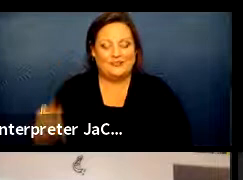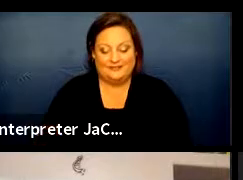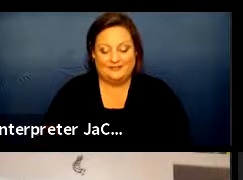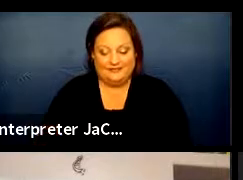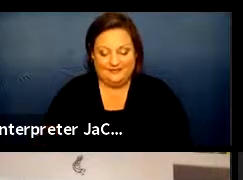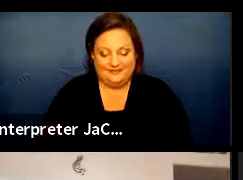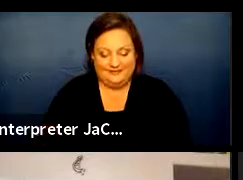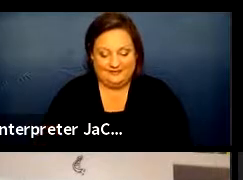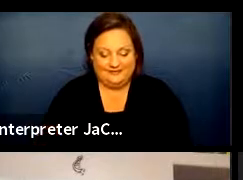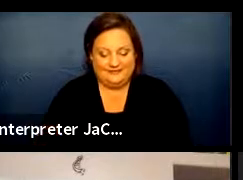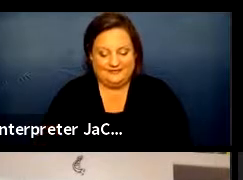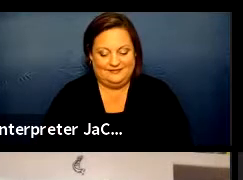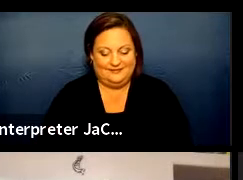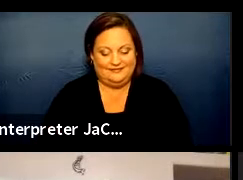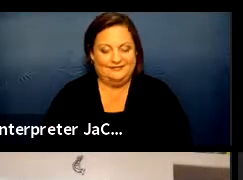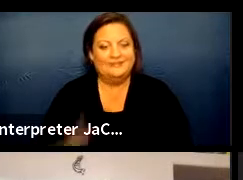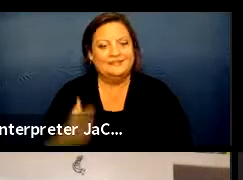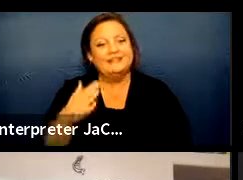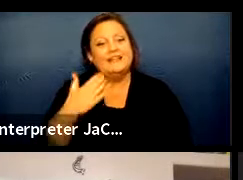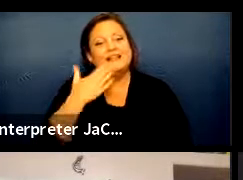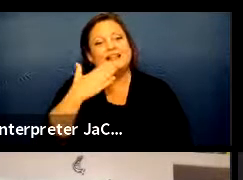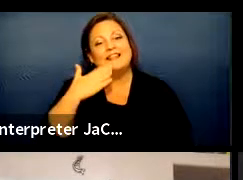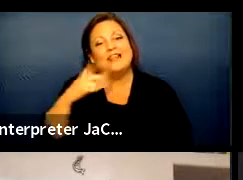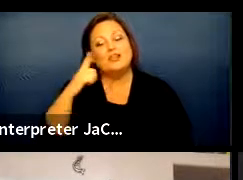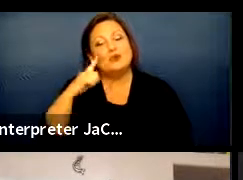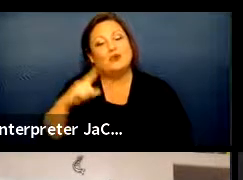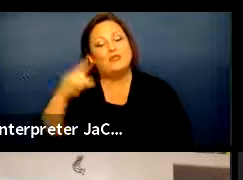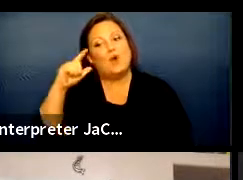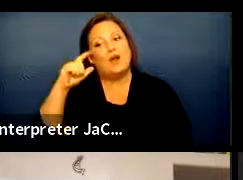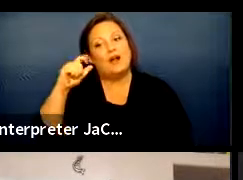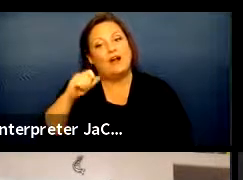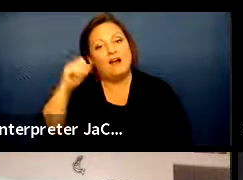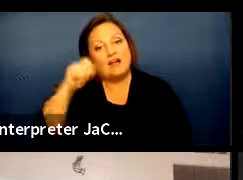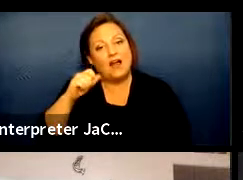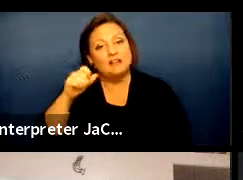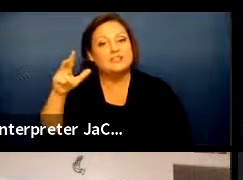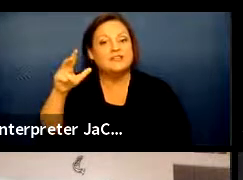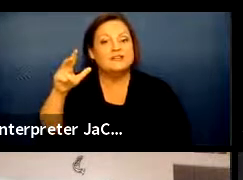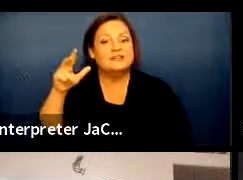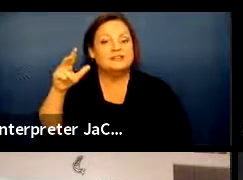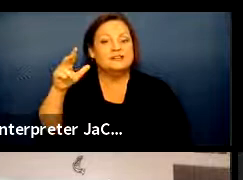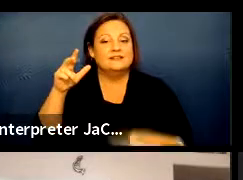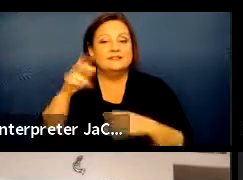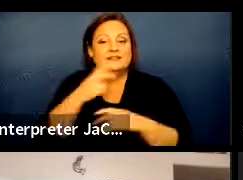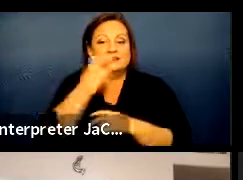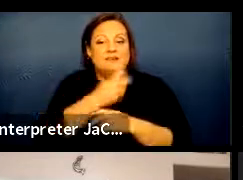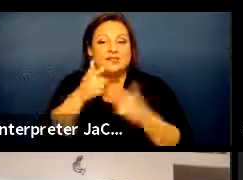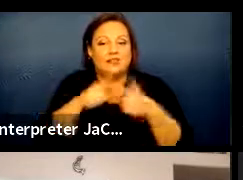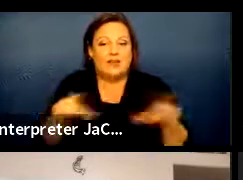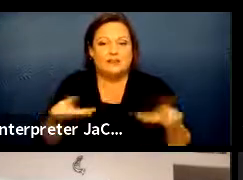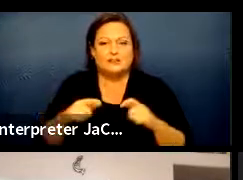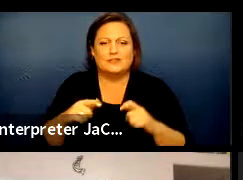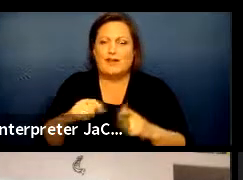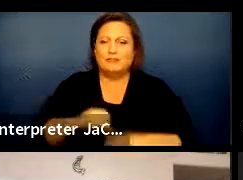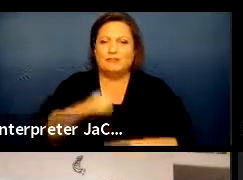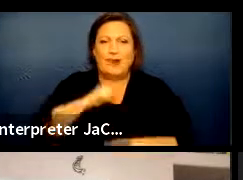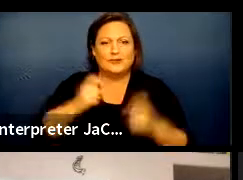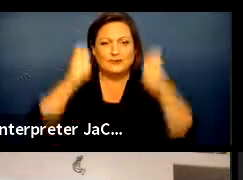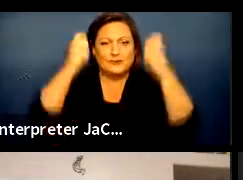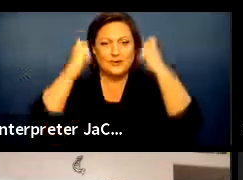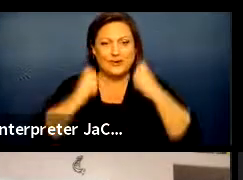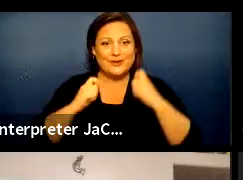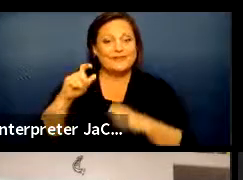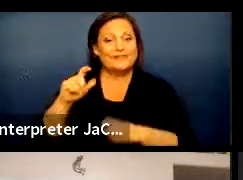Thank you. On behalf of the Audiology and Speech Language Sciences faculty, I'm proud to hood Jessica Bishop as she receives her Doctor